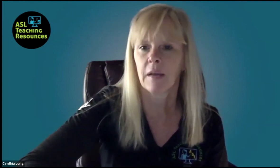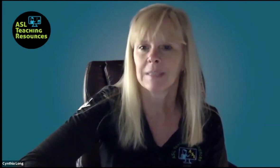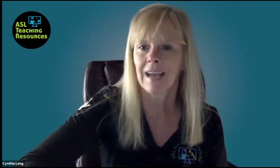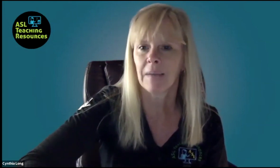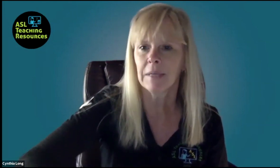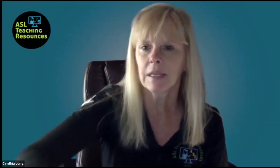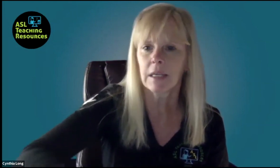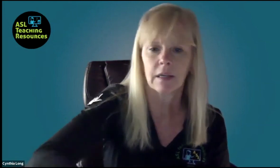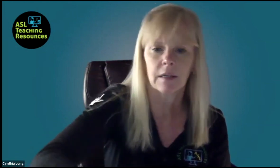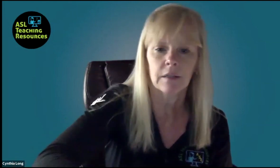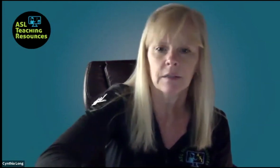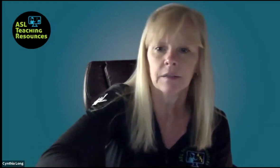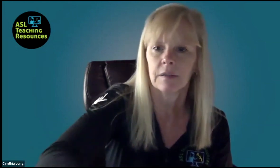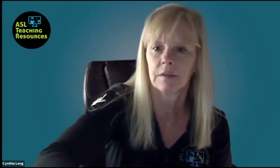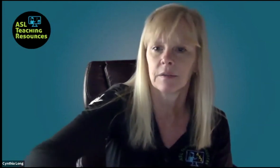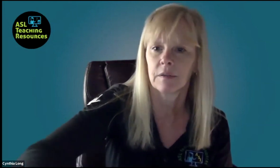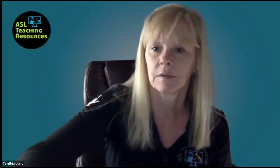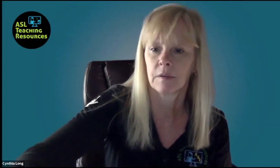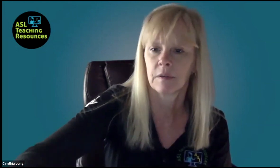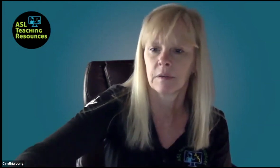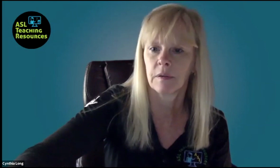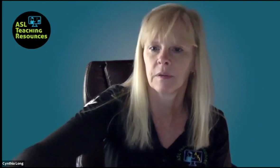And I'm typing it again.